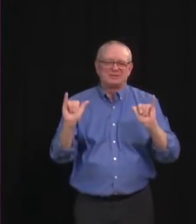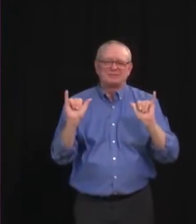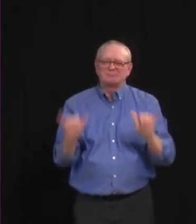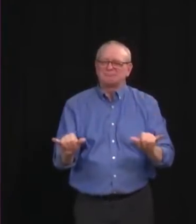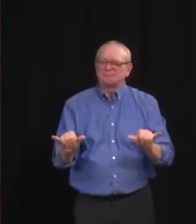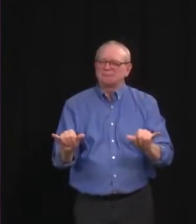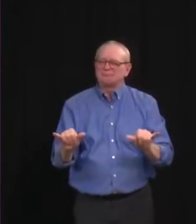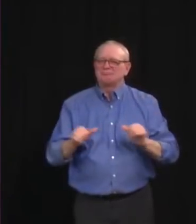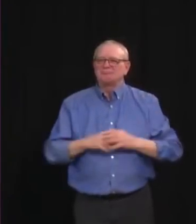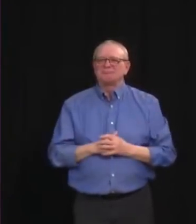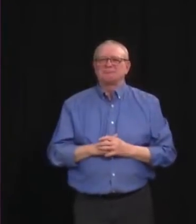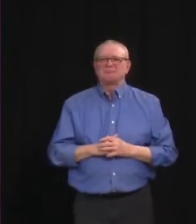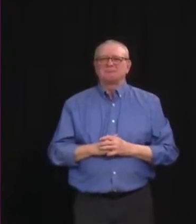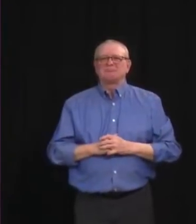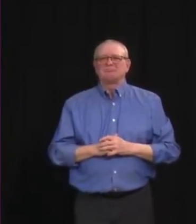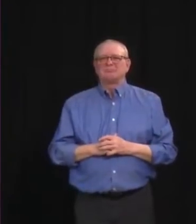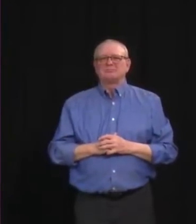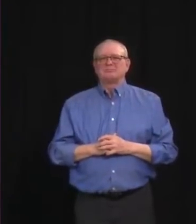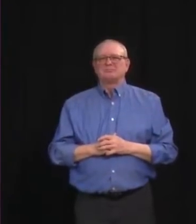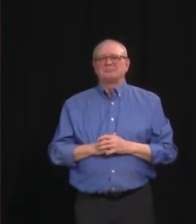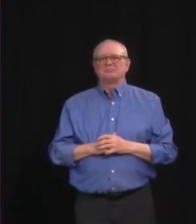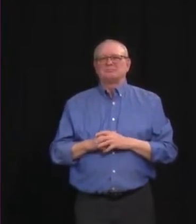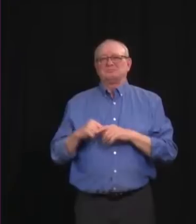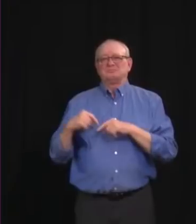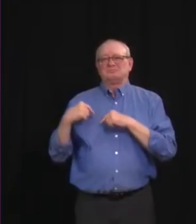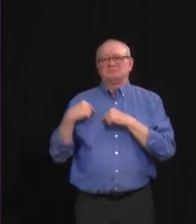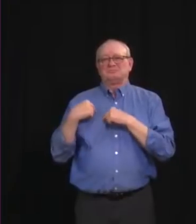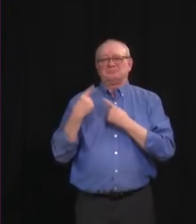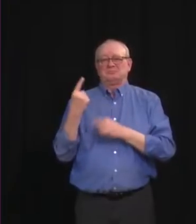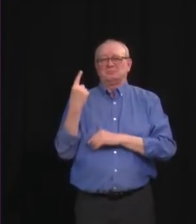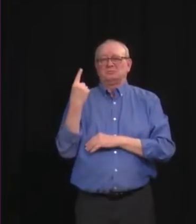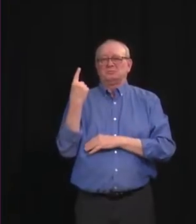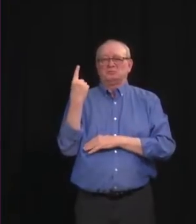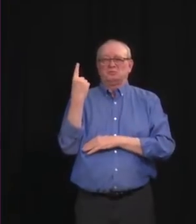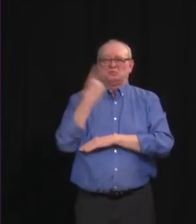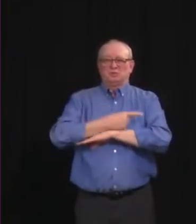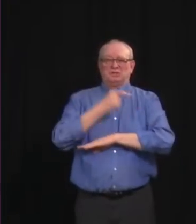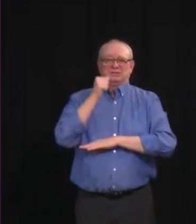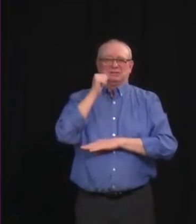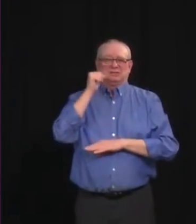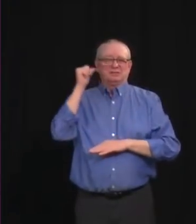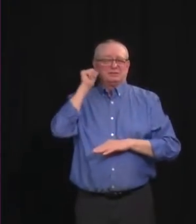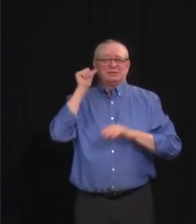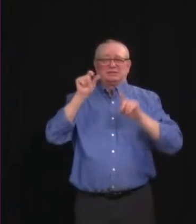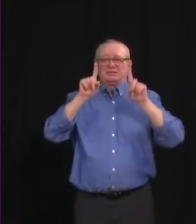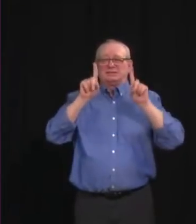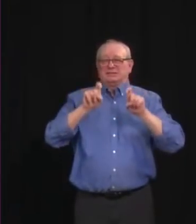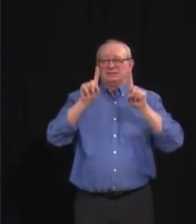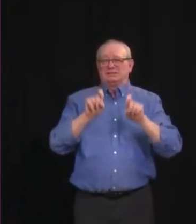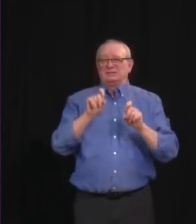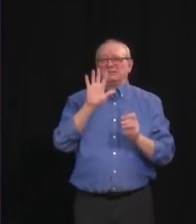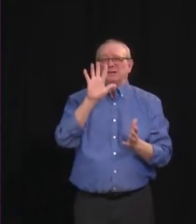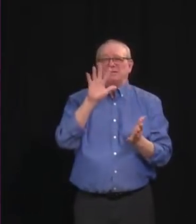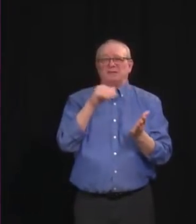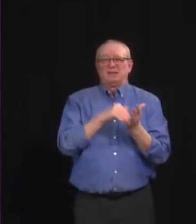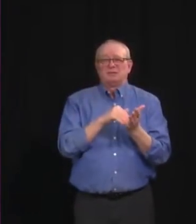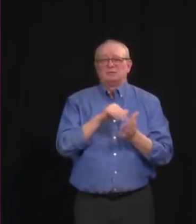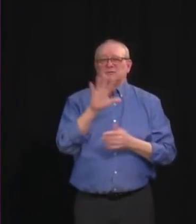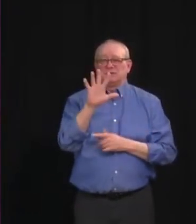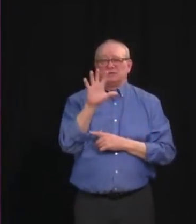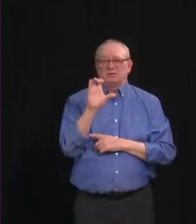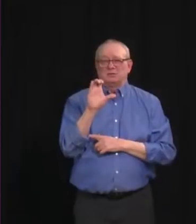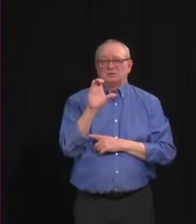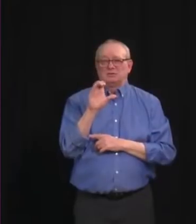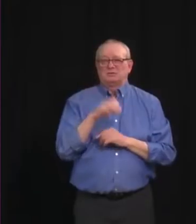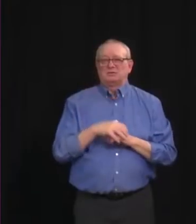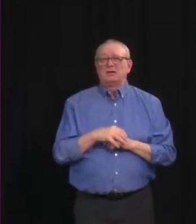Over the last 24 hours, we have identified 278 new cases of COVID-19 and completed about